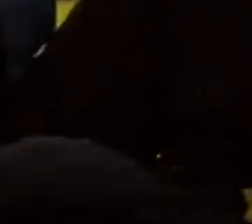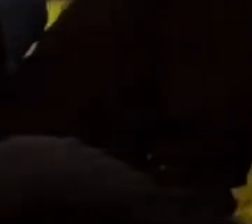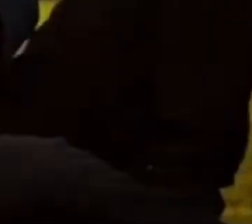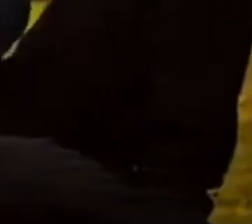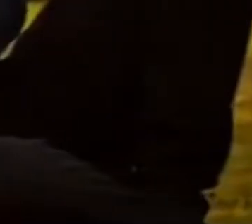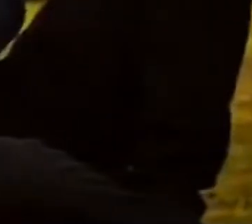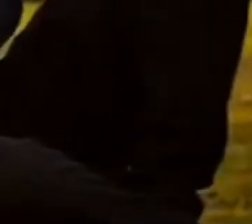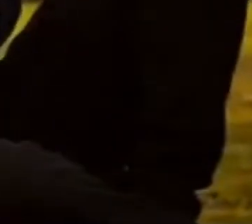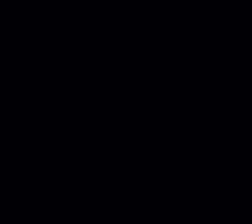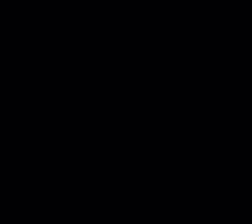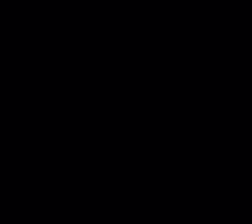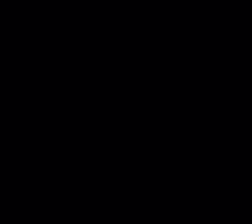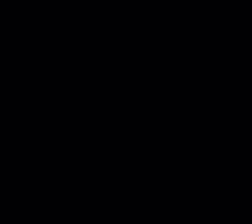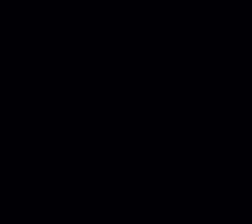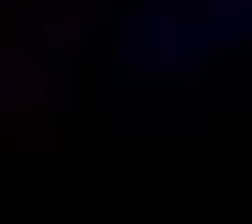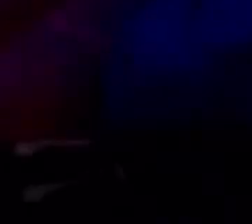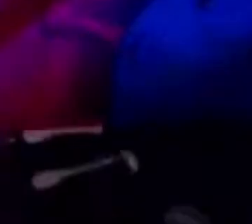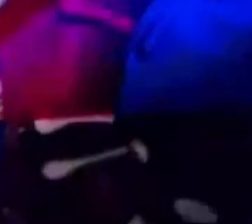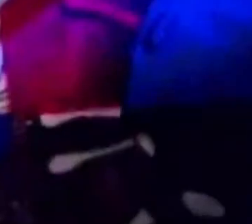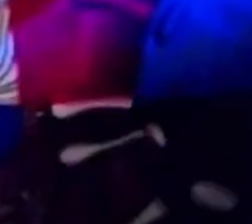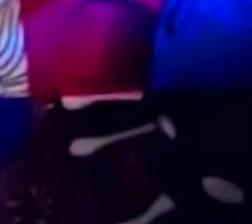kubarefulwa.